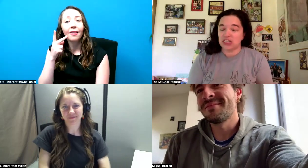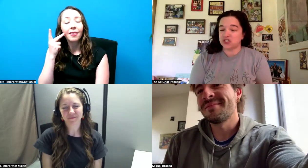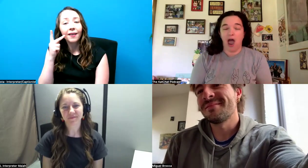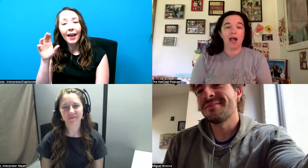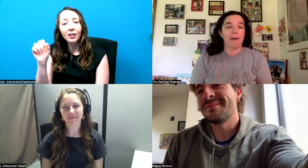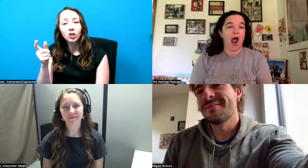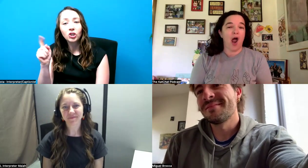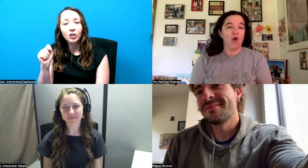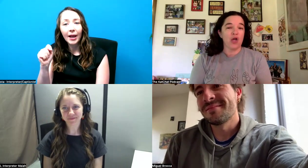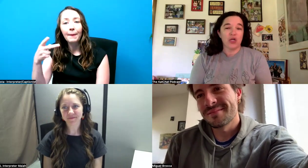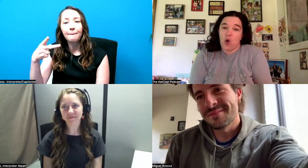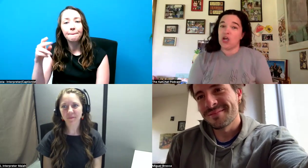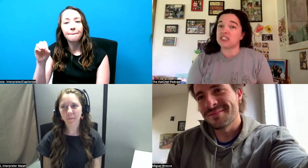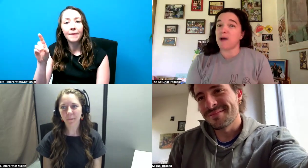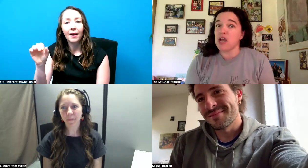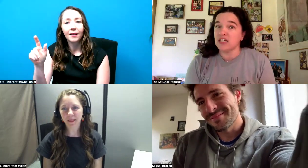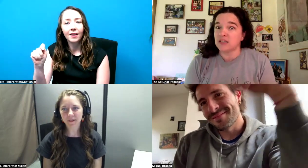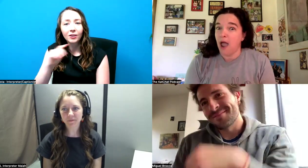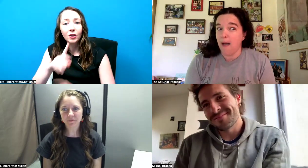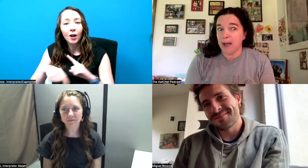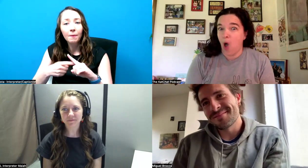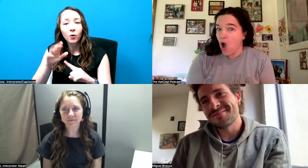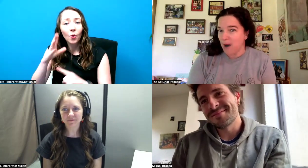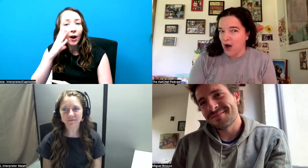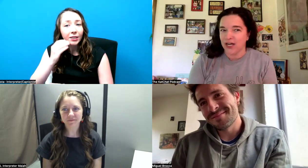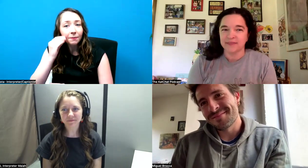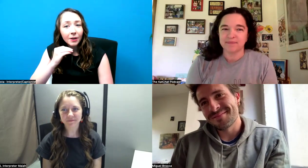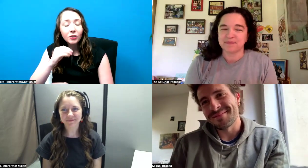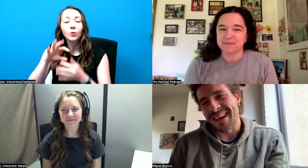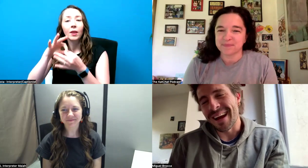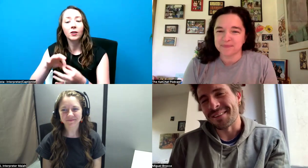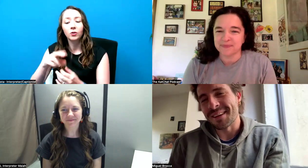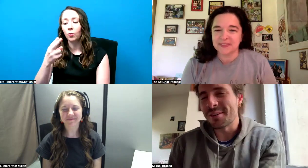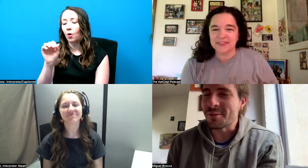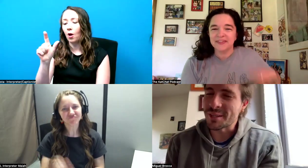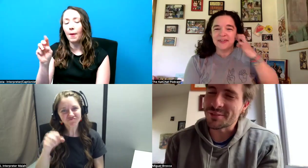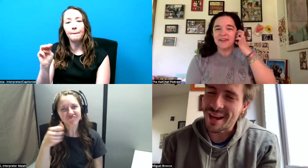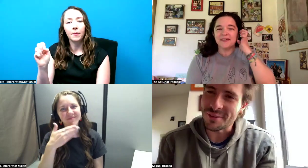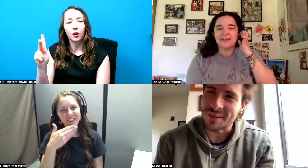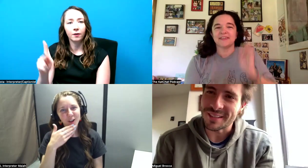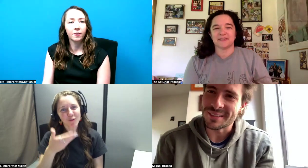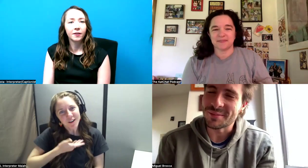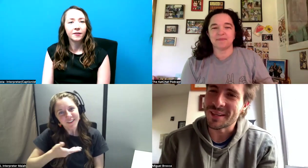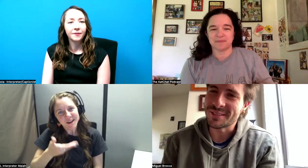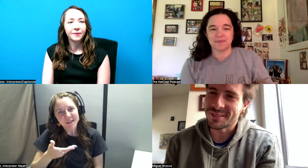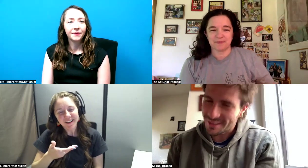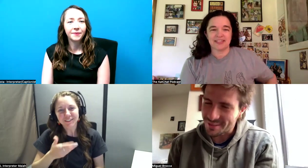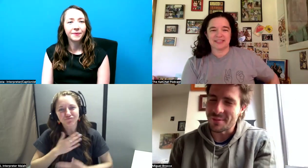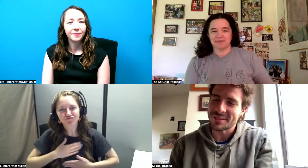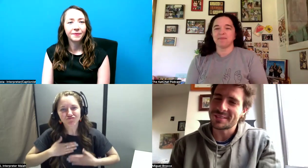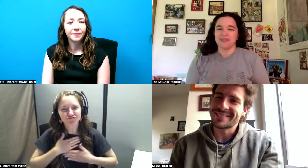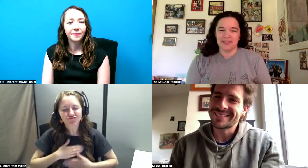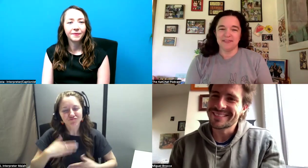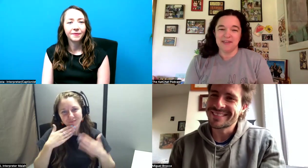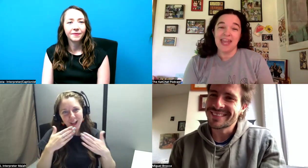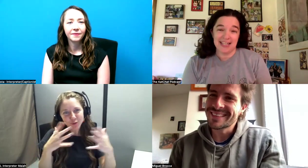podcast just to talk about your experience about Hallmark. Yeah, thank you very much for having me. It's such a pleasure. Thank you so